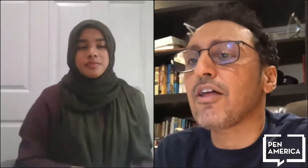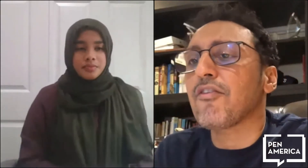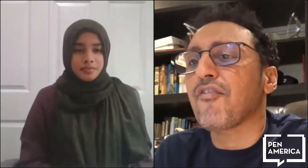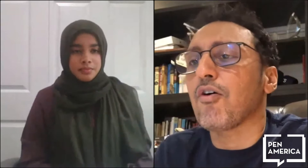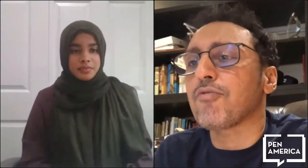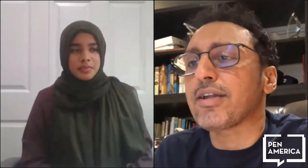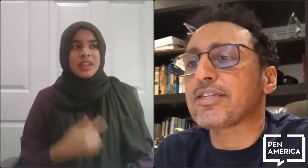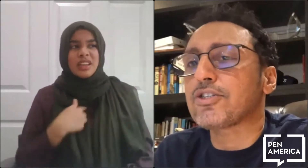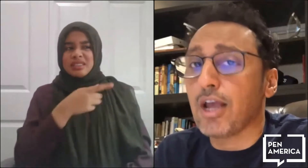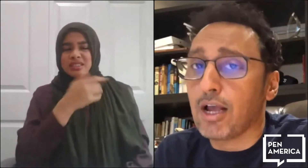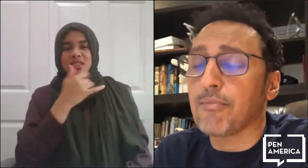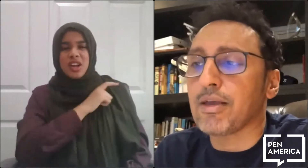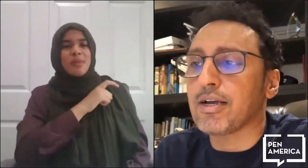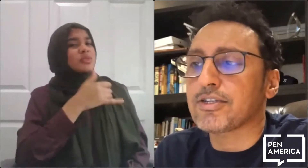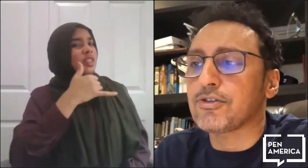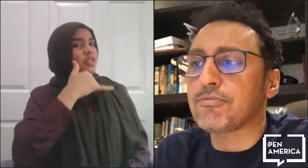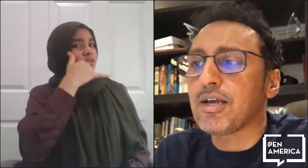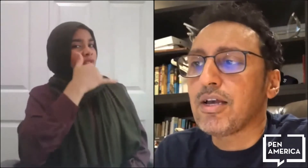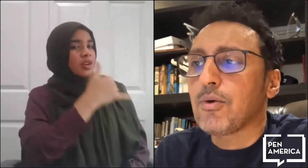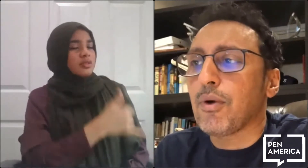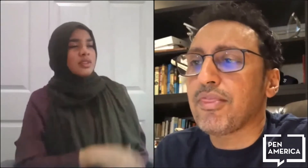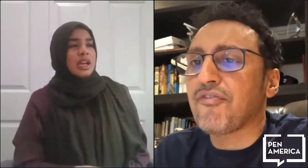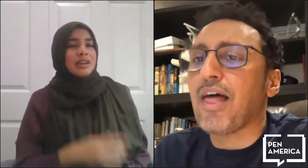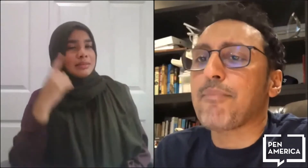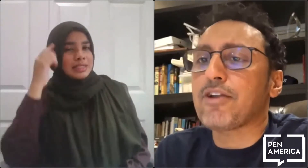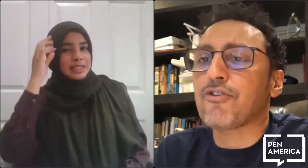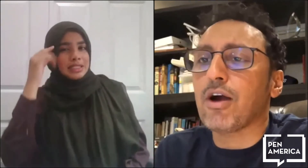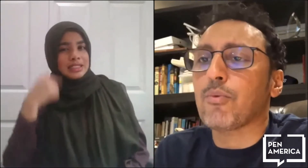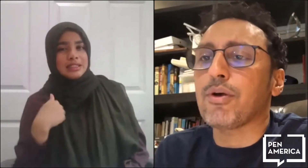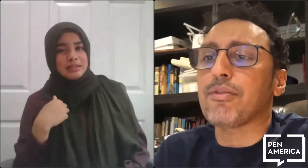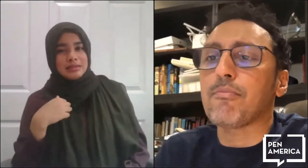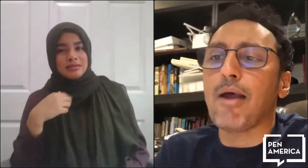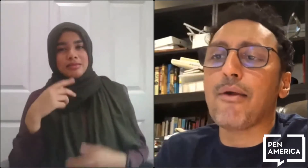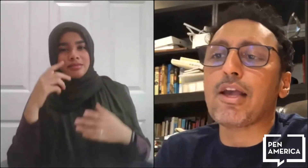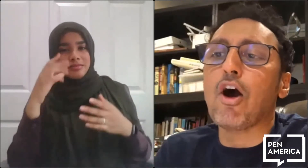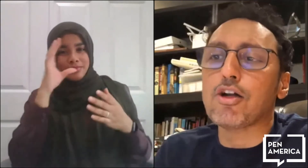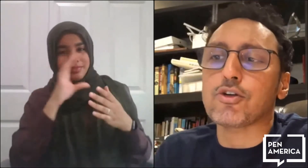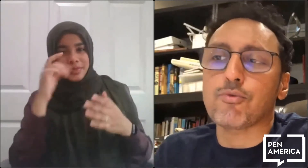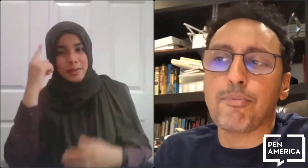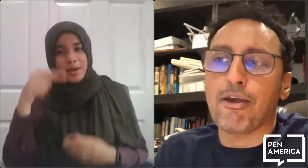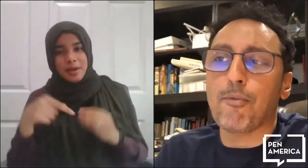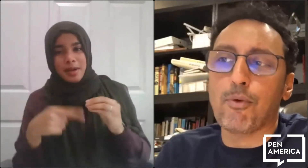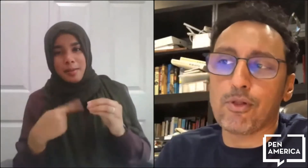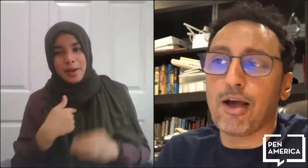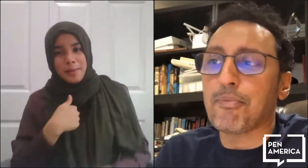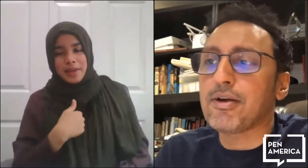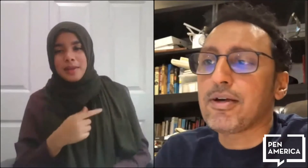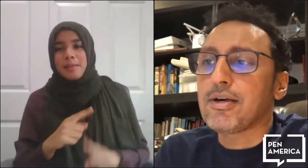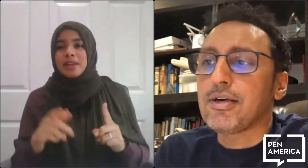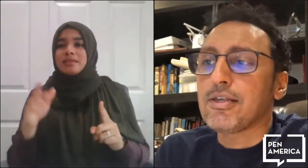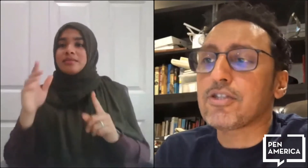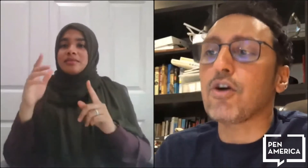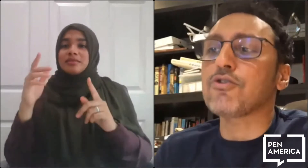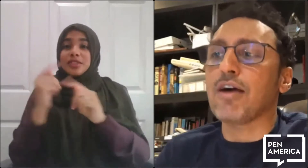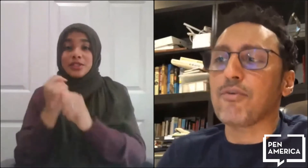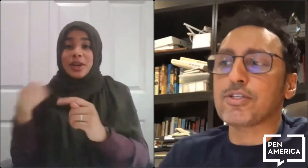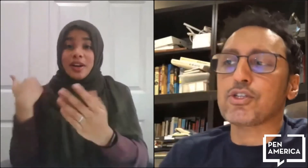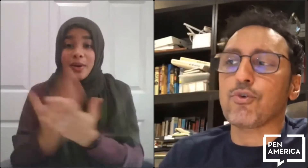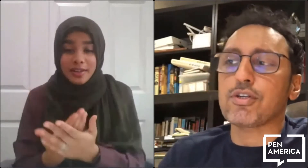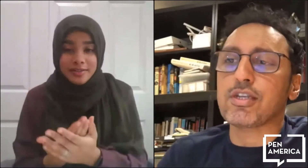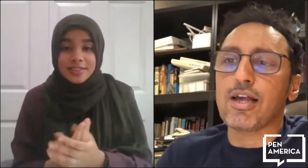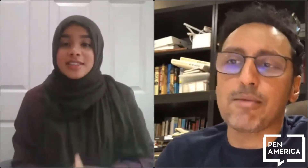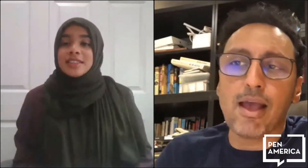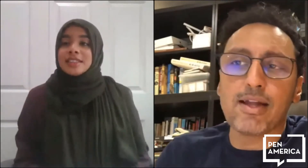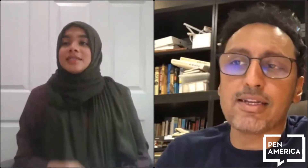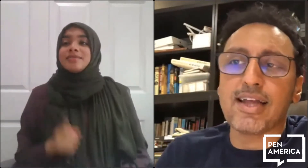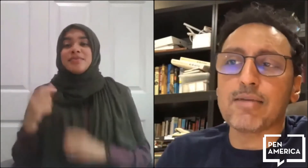was still on the phone running his check on me, I assumed, when the flatbed truck with Marek Auto Repair pulled up. The tow driver was a